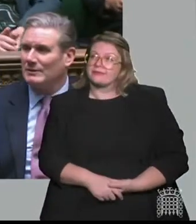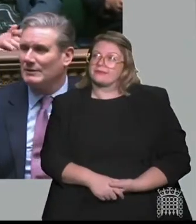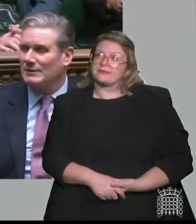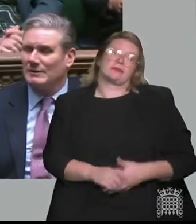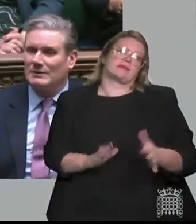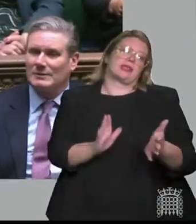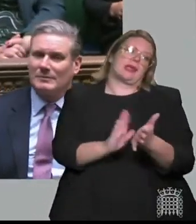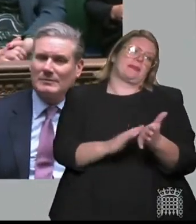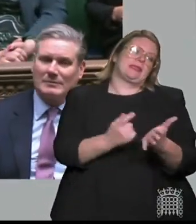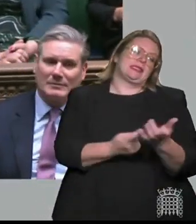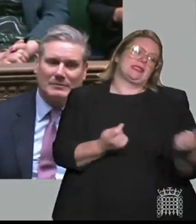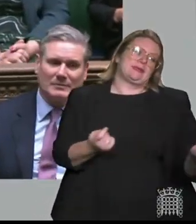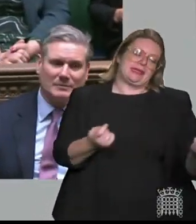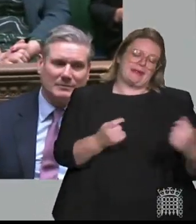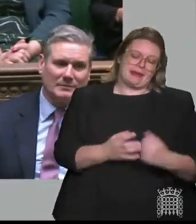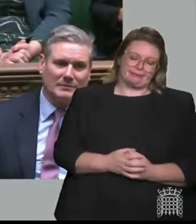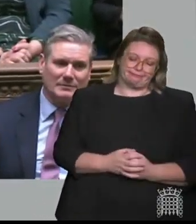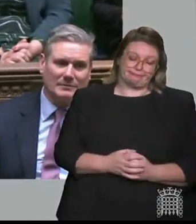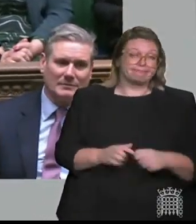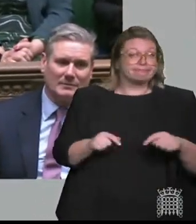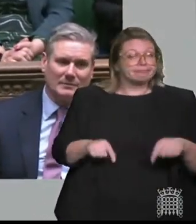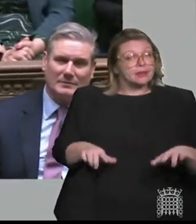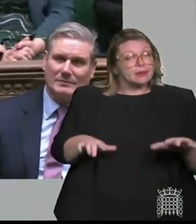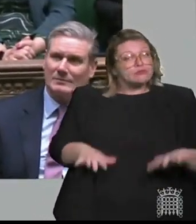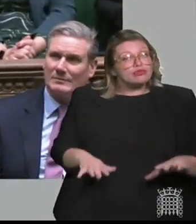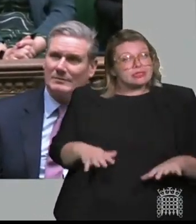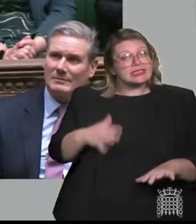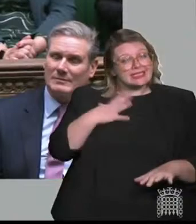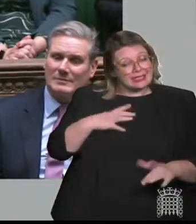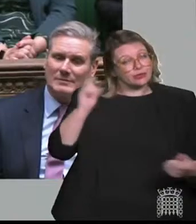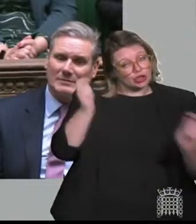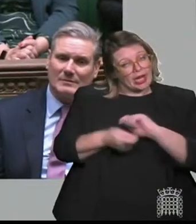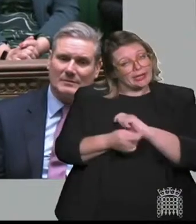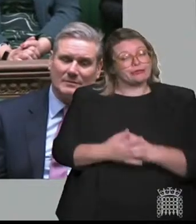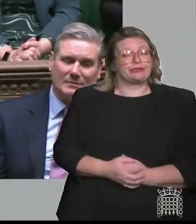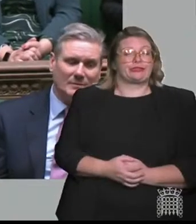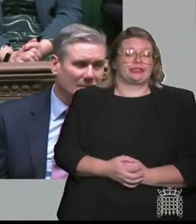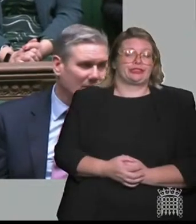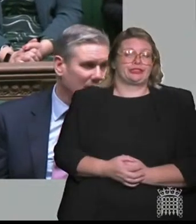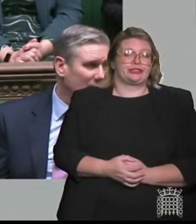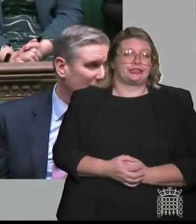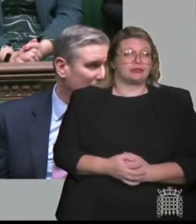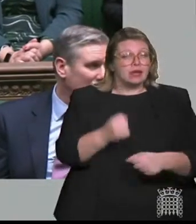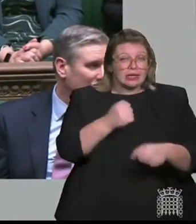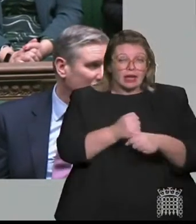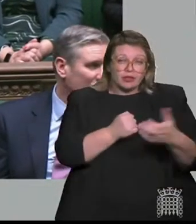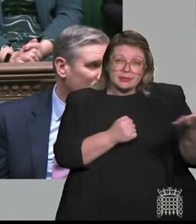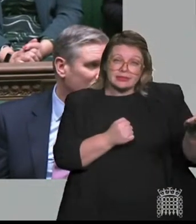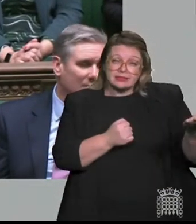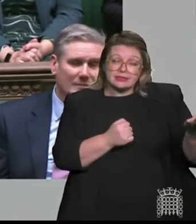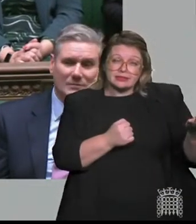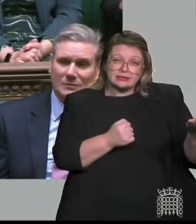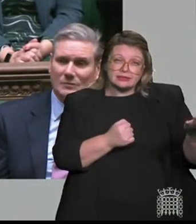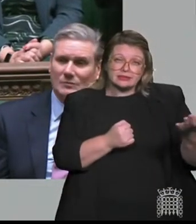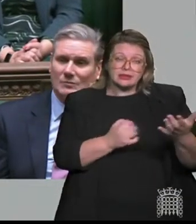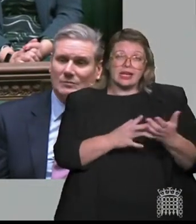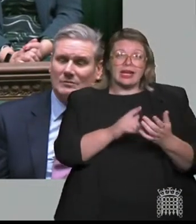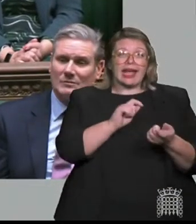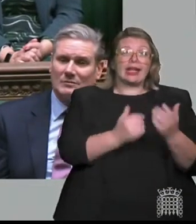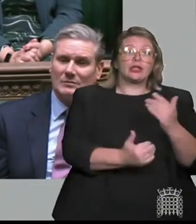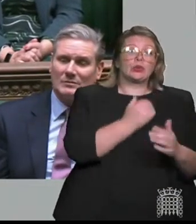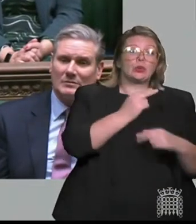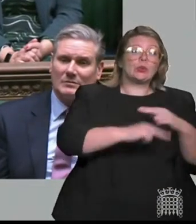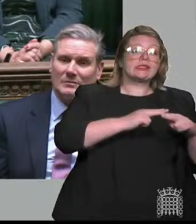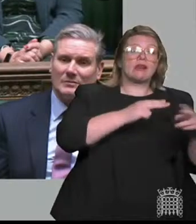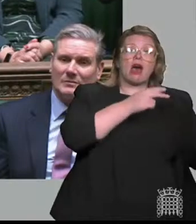Mr Speaker, the country is crying out for change. A decaying government can change its personnel,